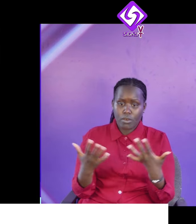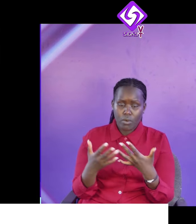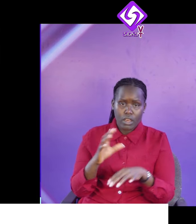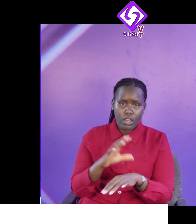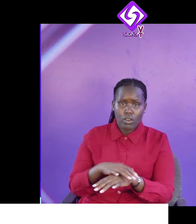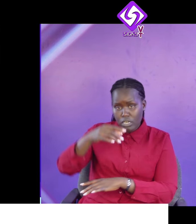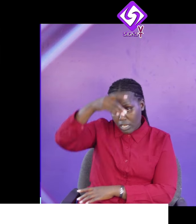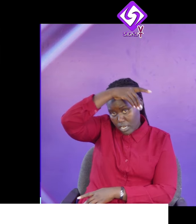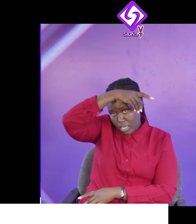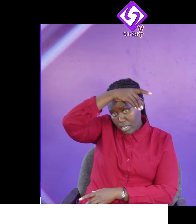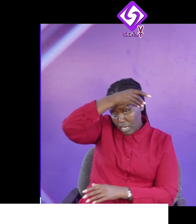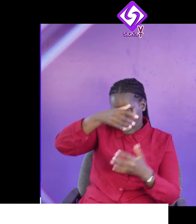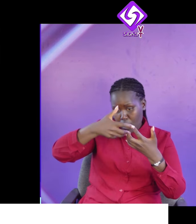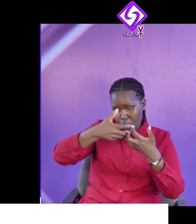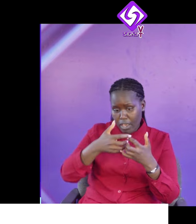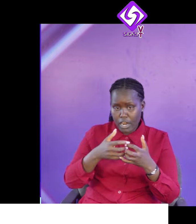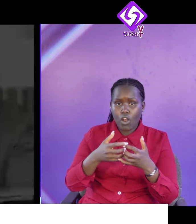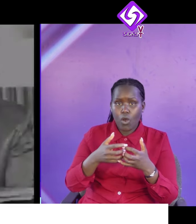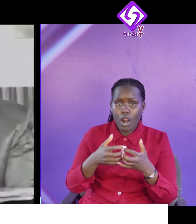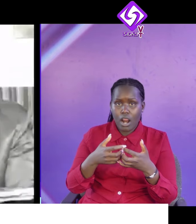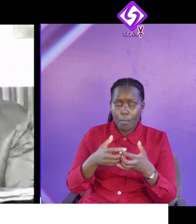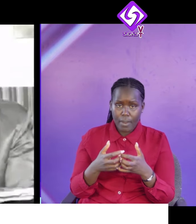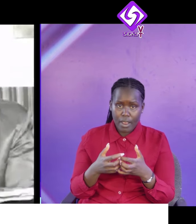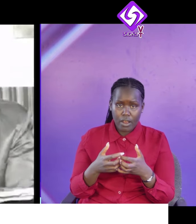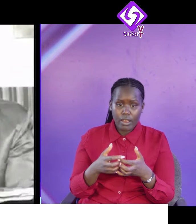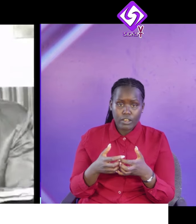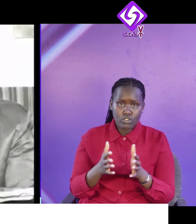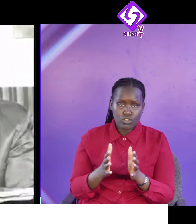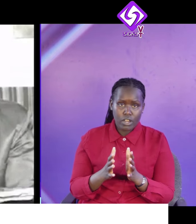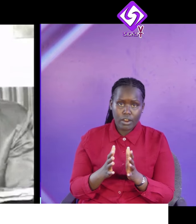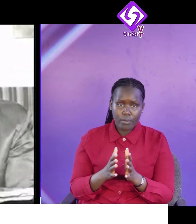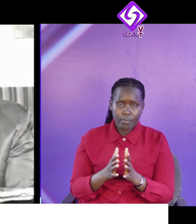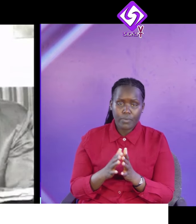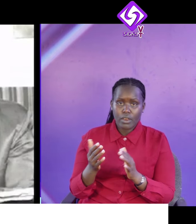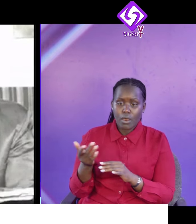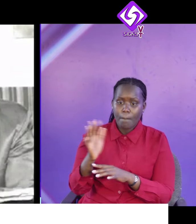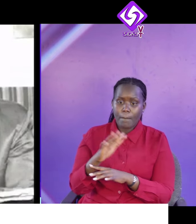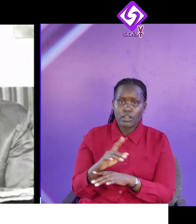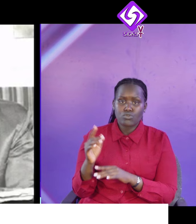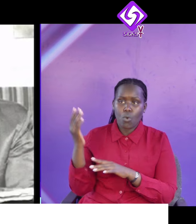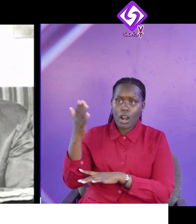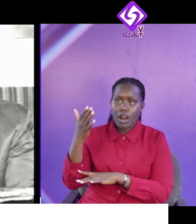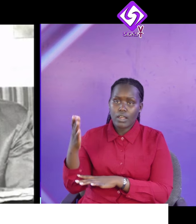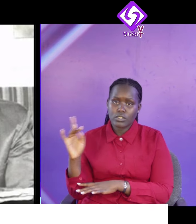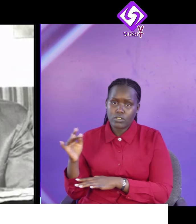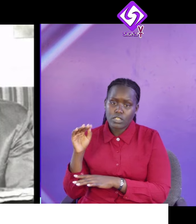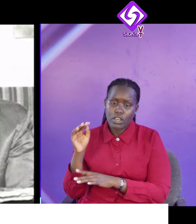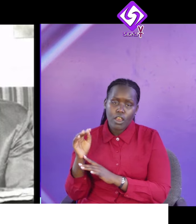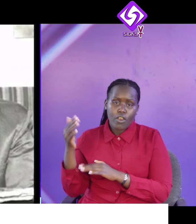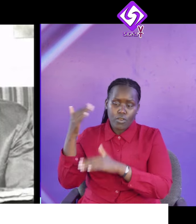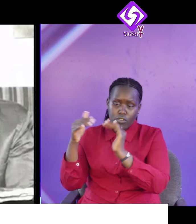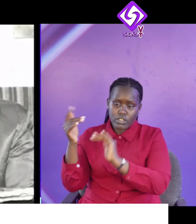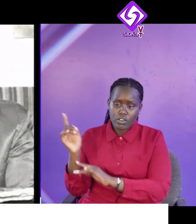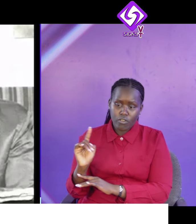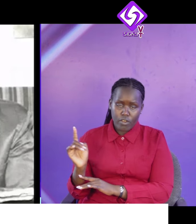degree in mechanical engineering. He returned home to lecture at the University of Nairobi before venturing into